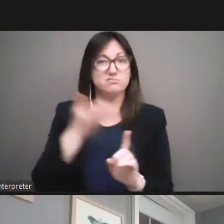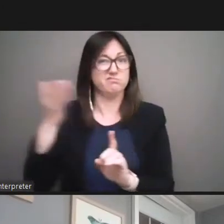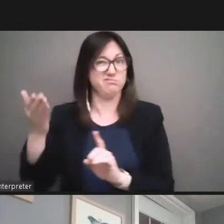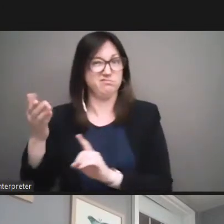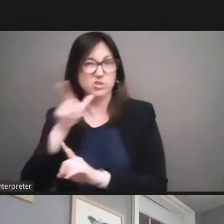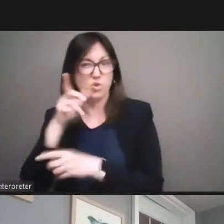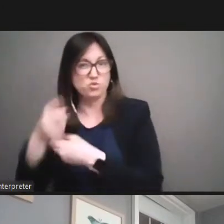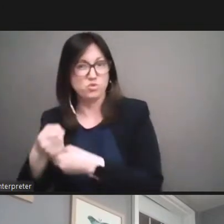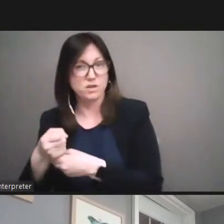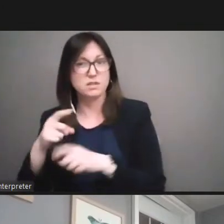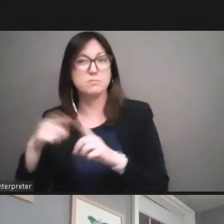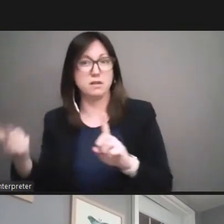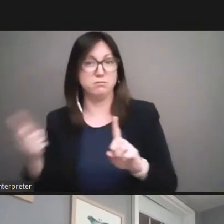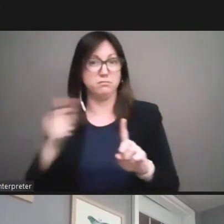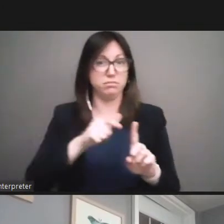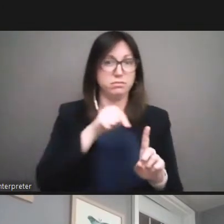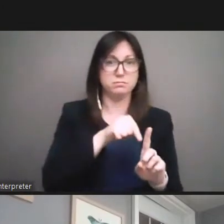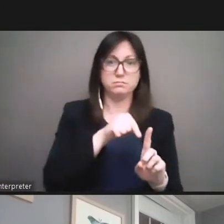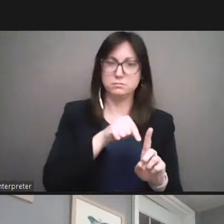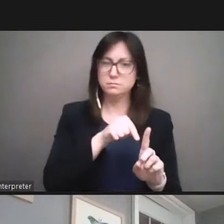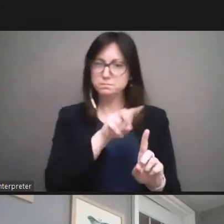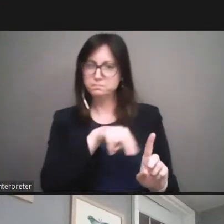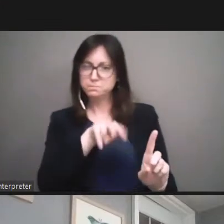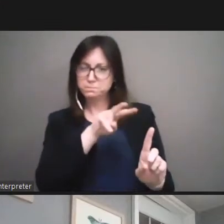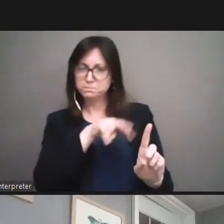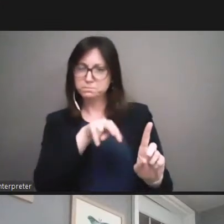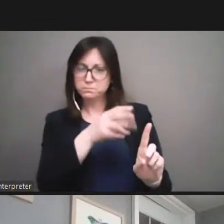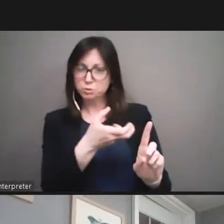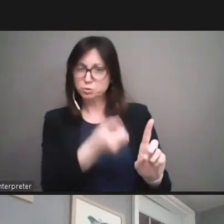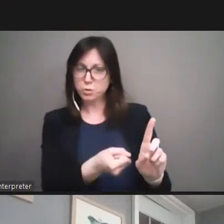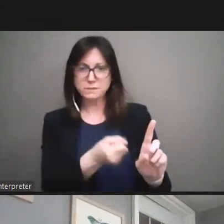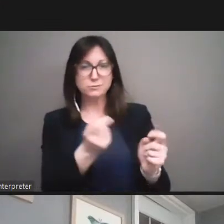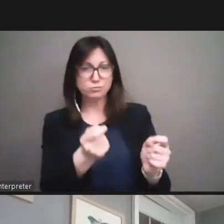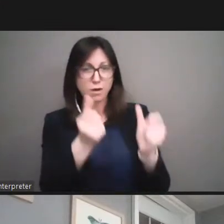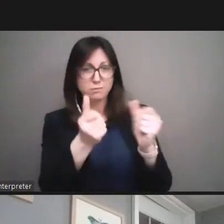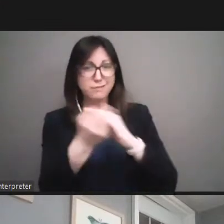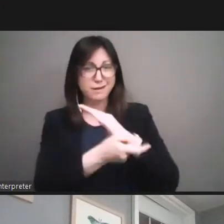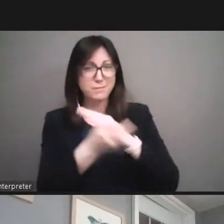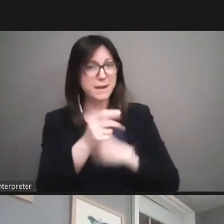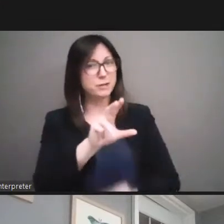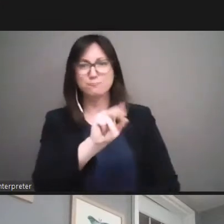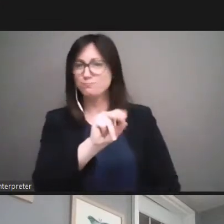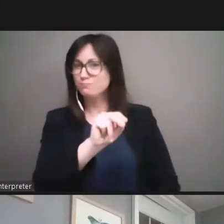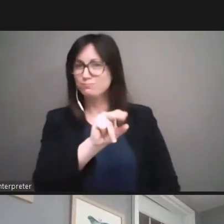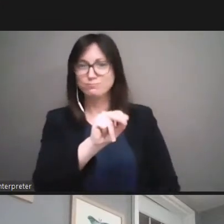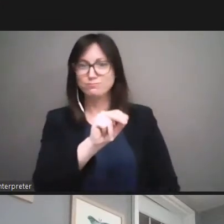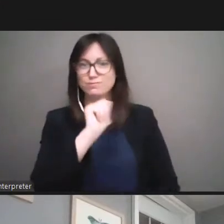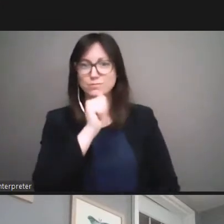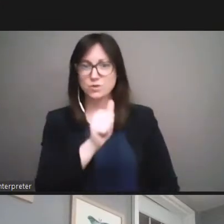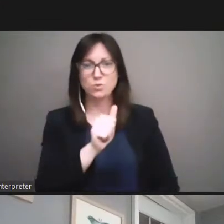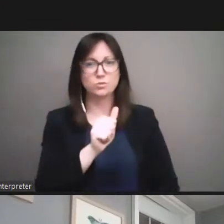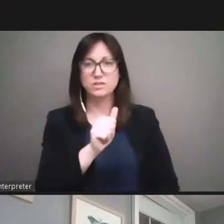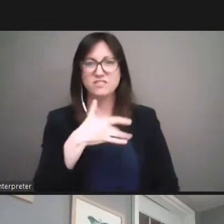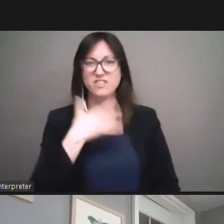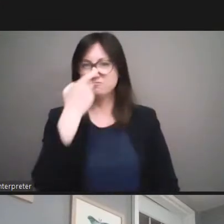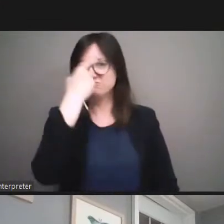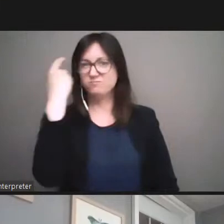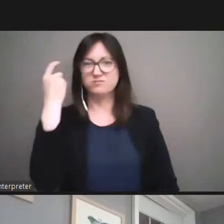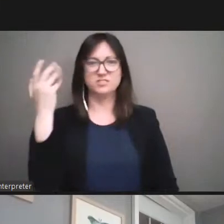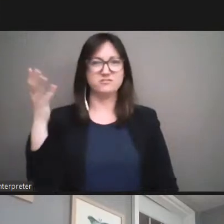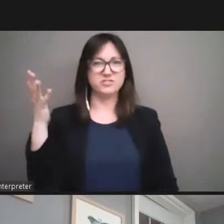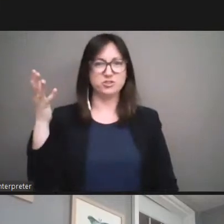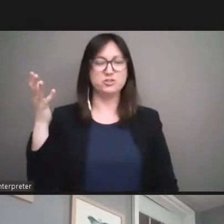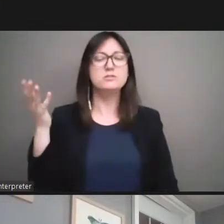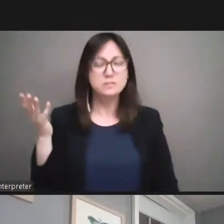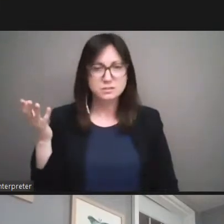still hard to trust a new person, even if they're completely, you don't know them. It's still they've come and filled this position that you